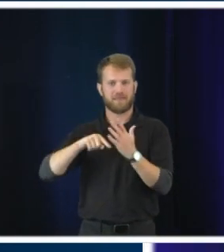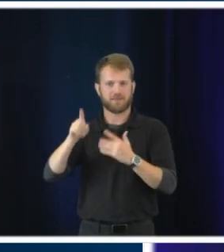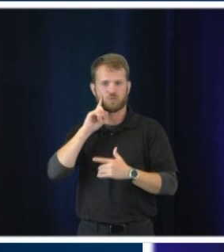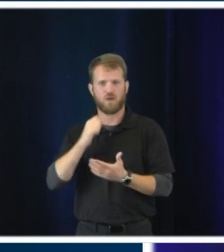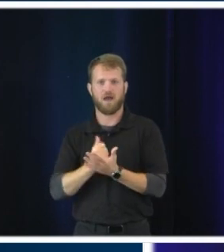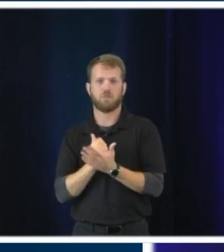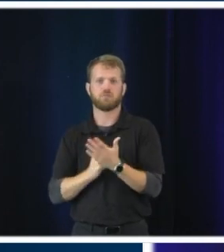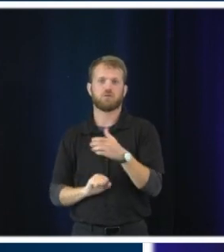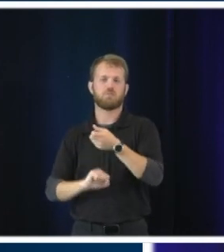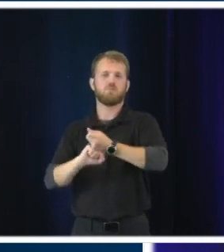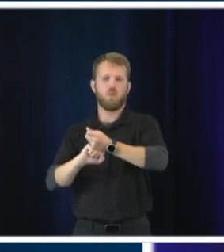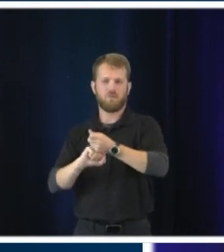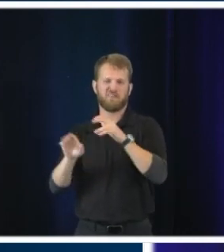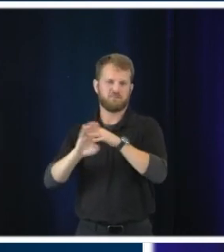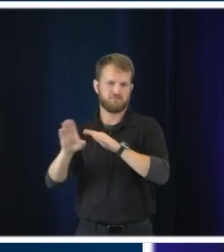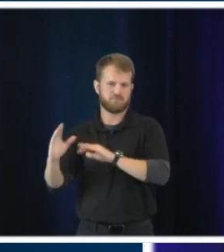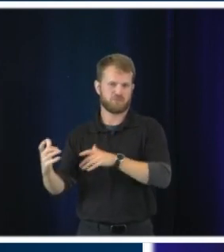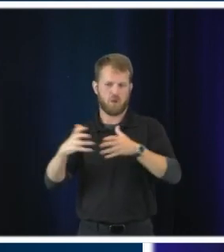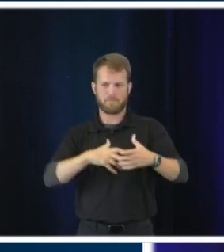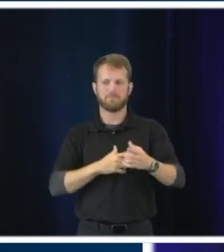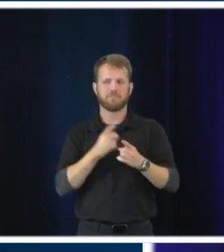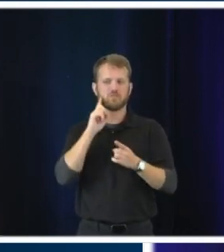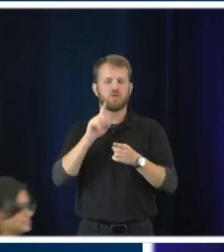summer reading programs.